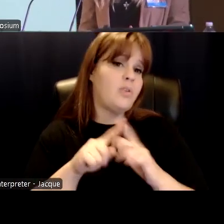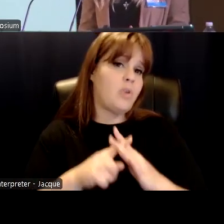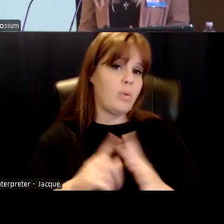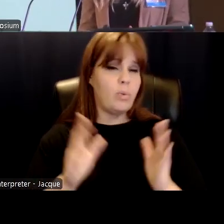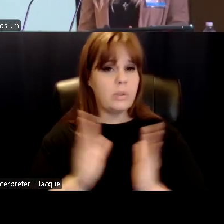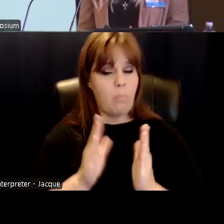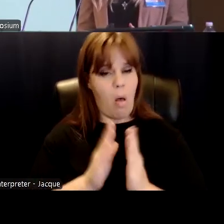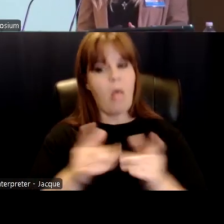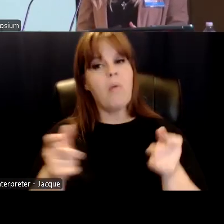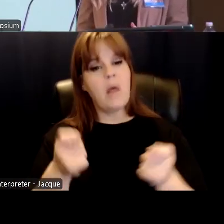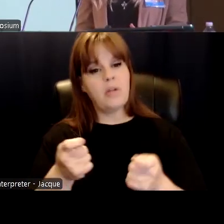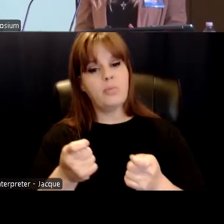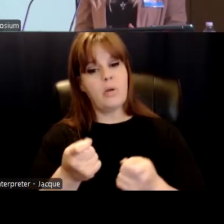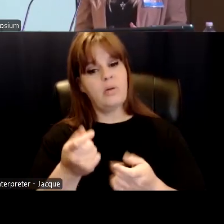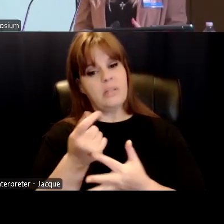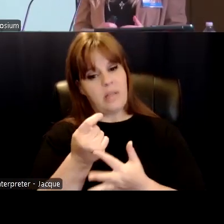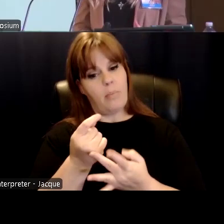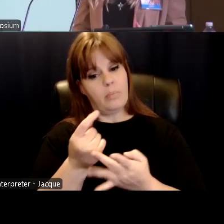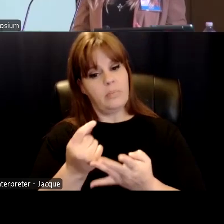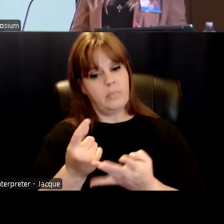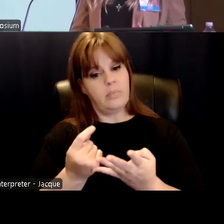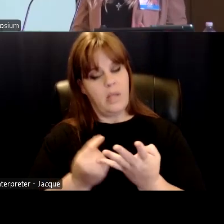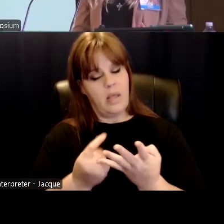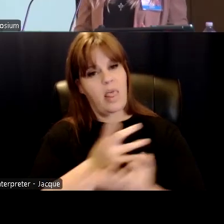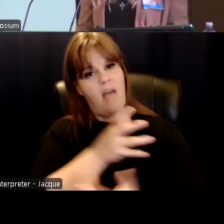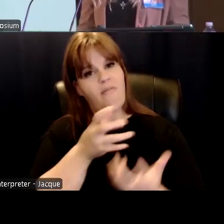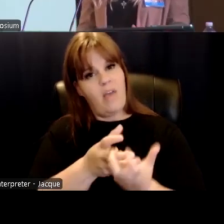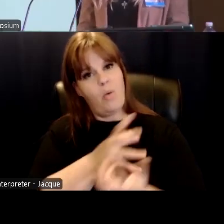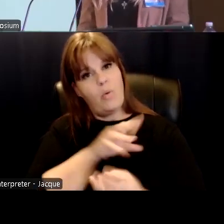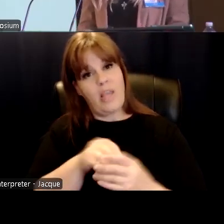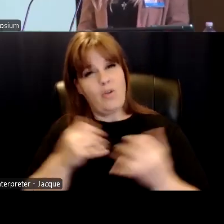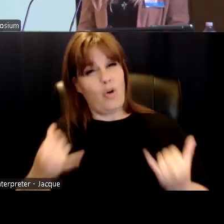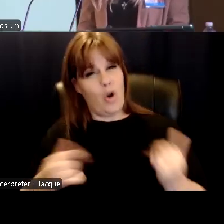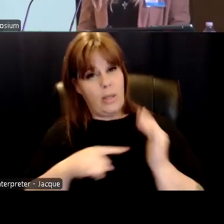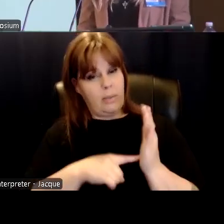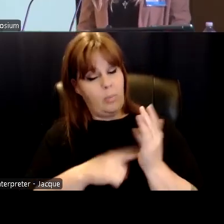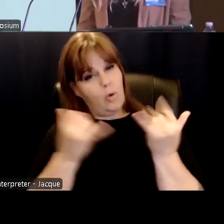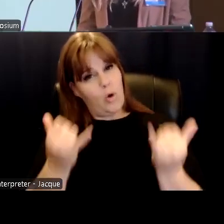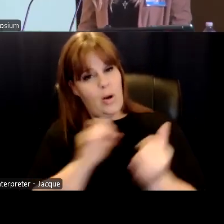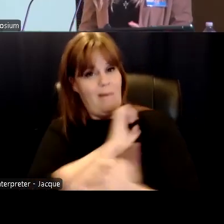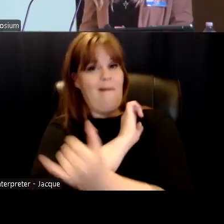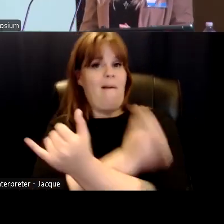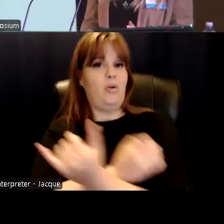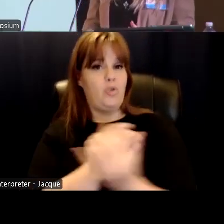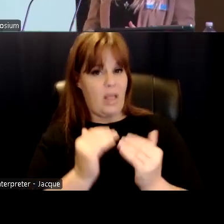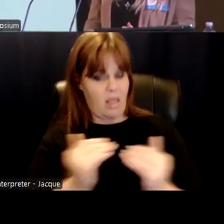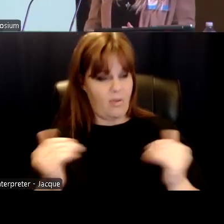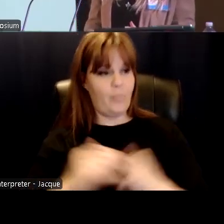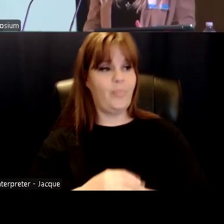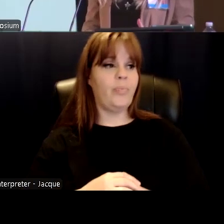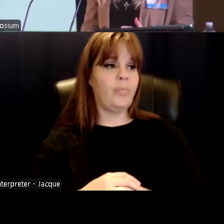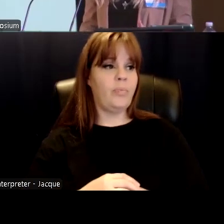realistic steps, which fit within your current symptoms and energy levels. There are different types